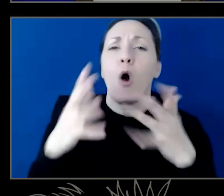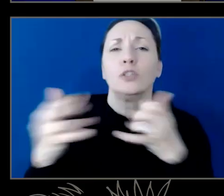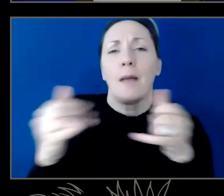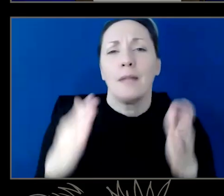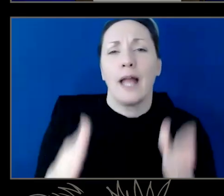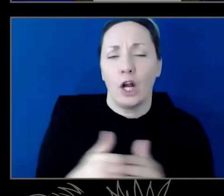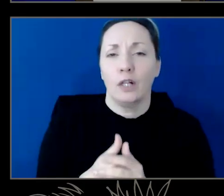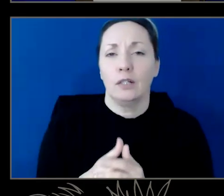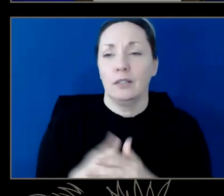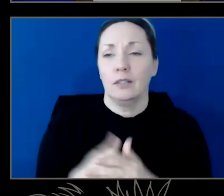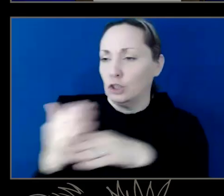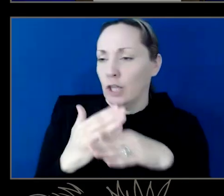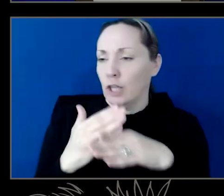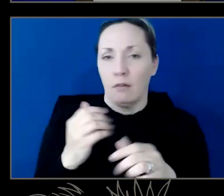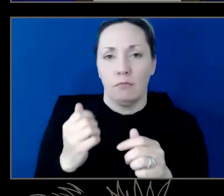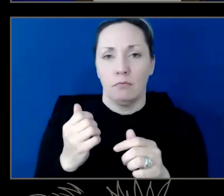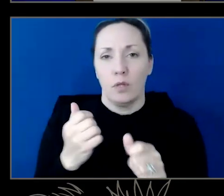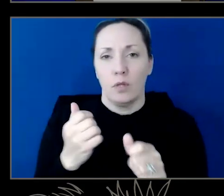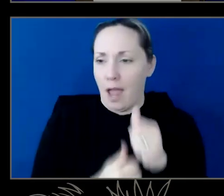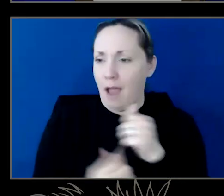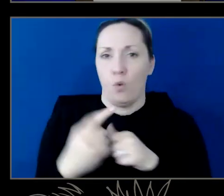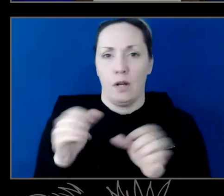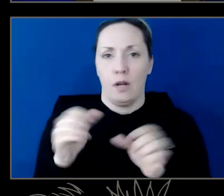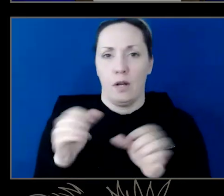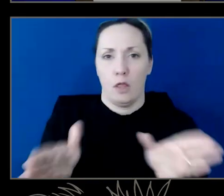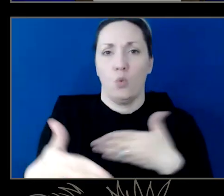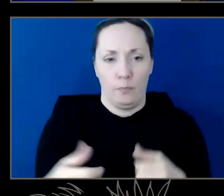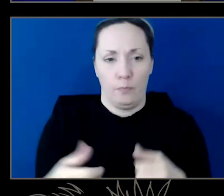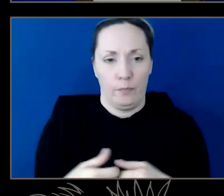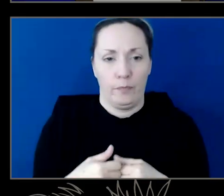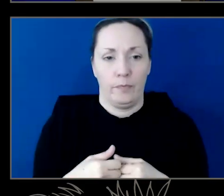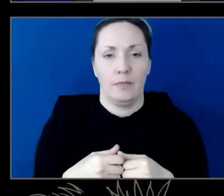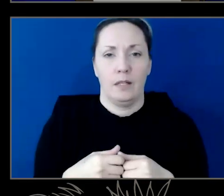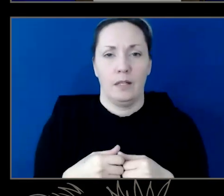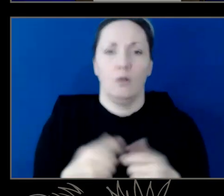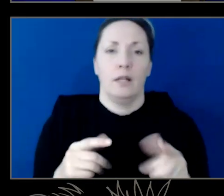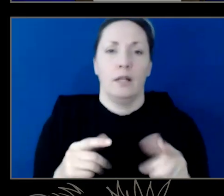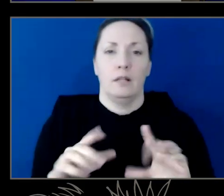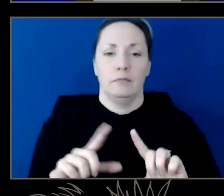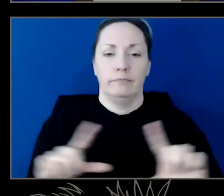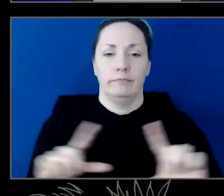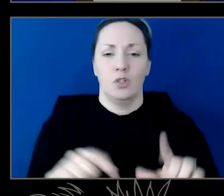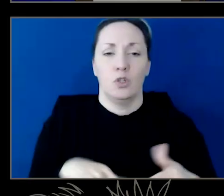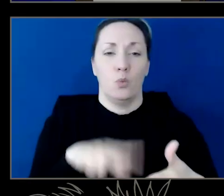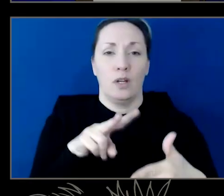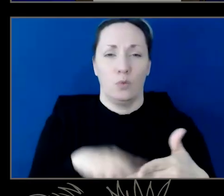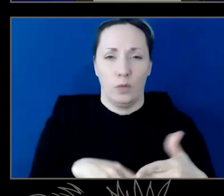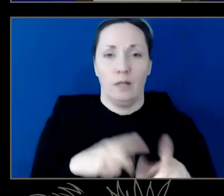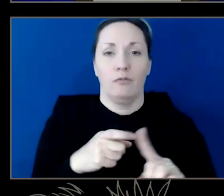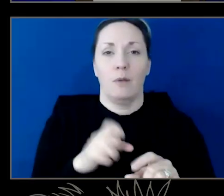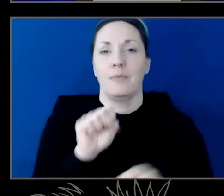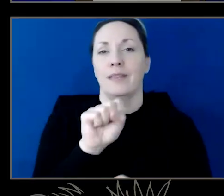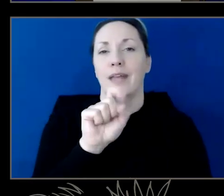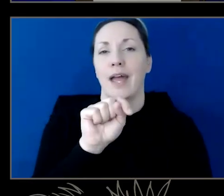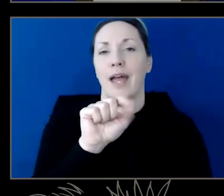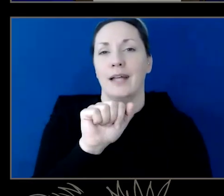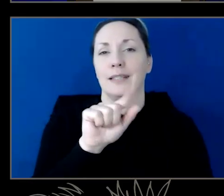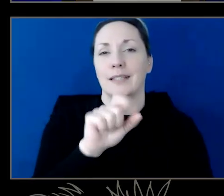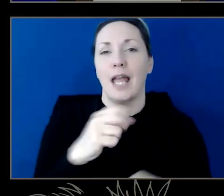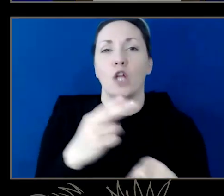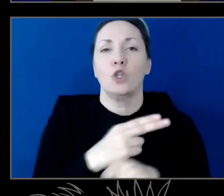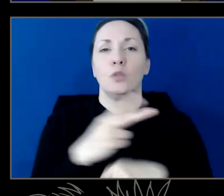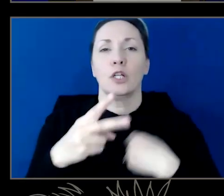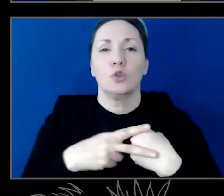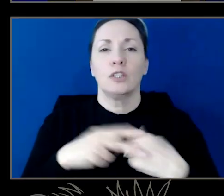of the people in the room. So we can read from that state using storage, and then we can mutate